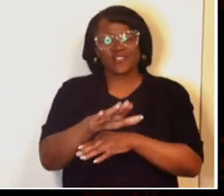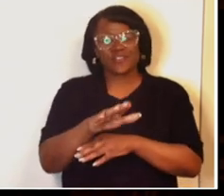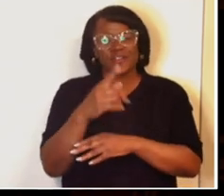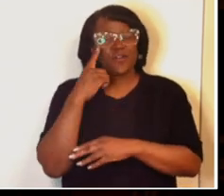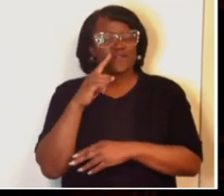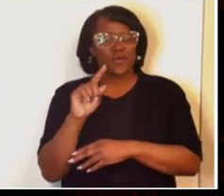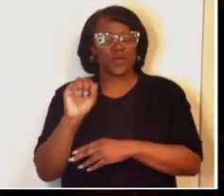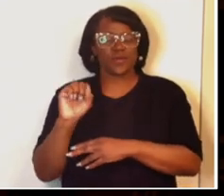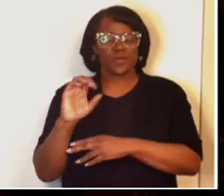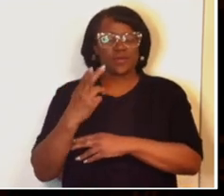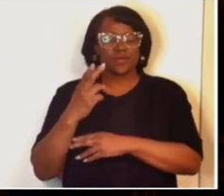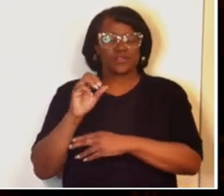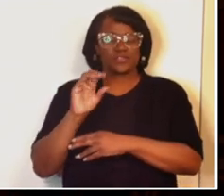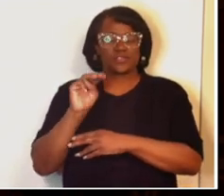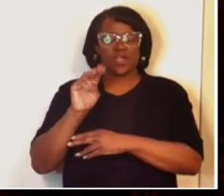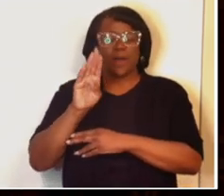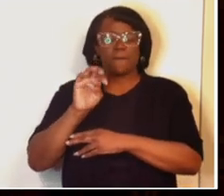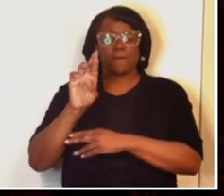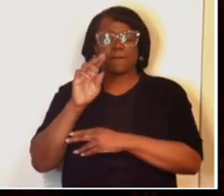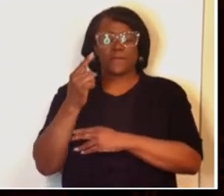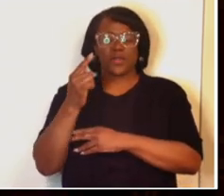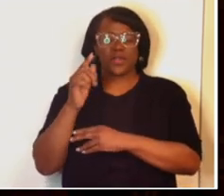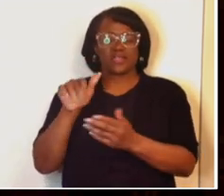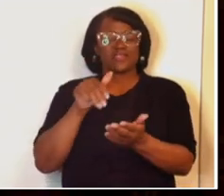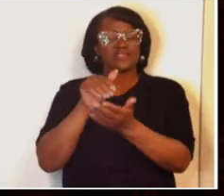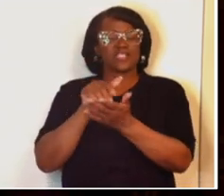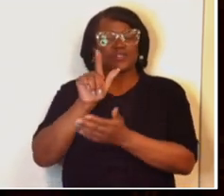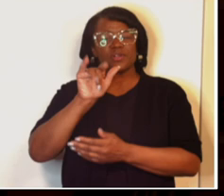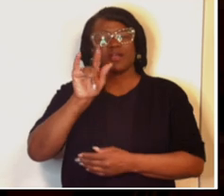for the Schomburg Center Literary Festival.